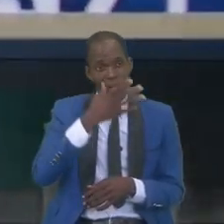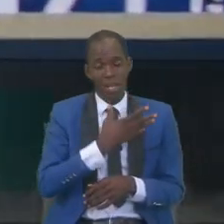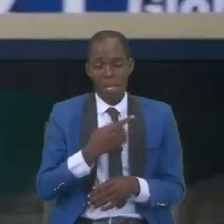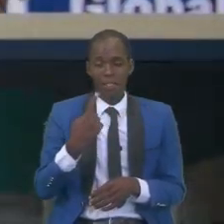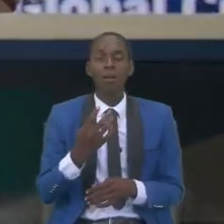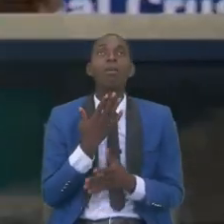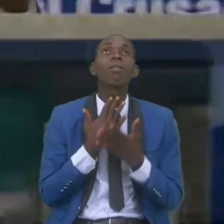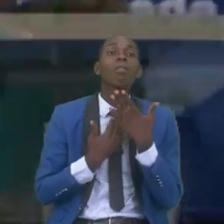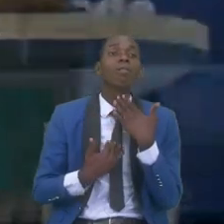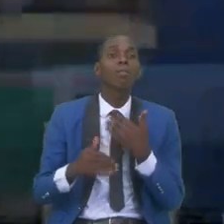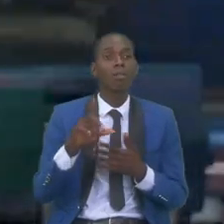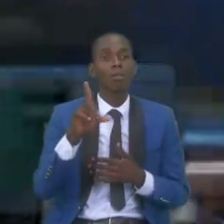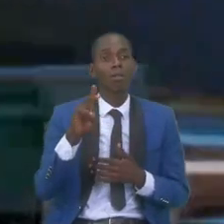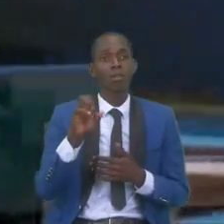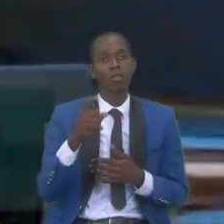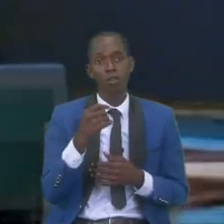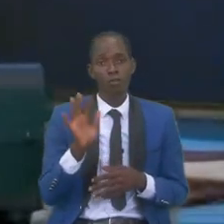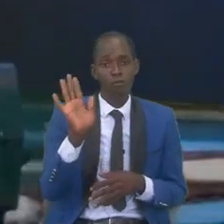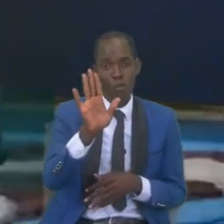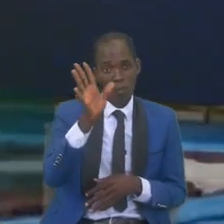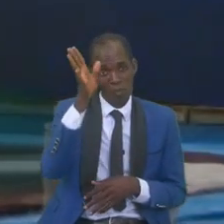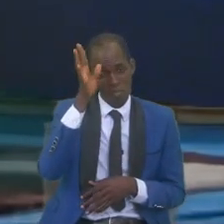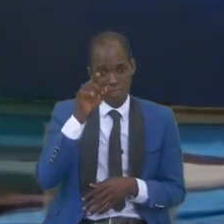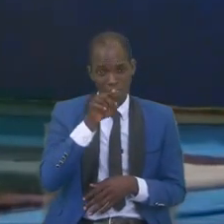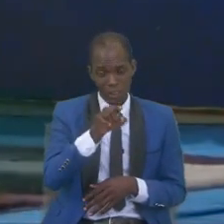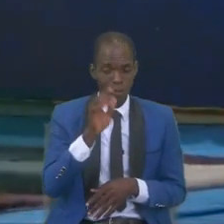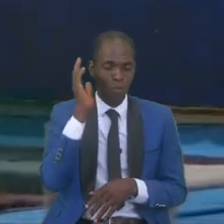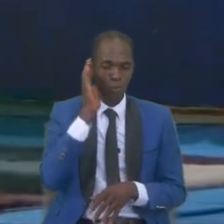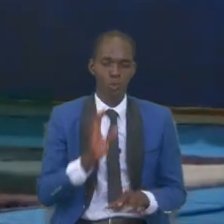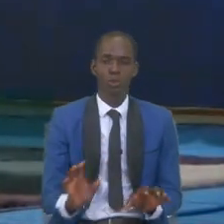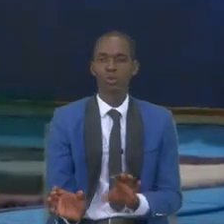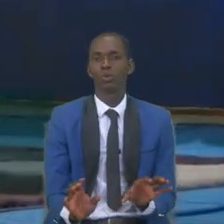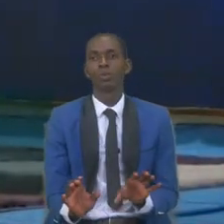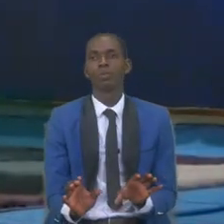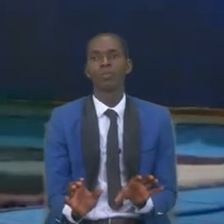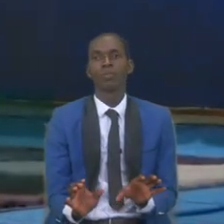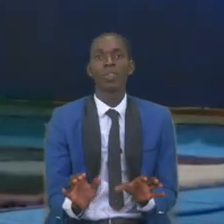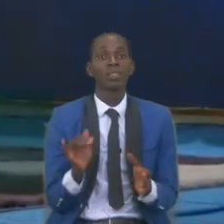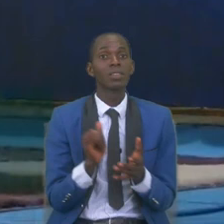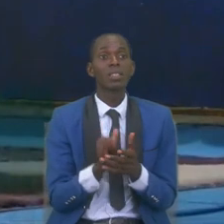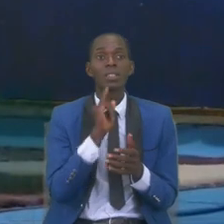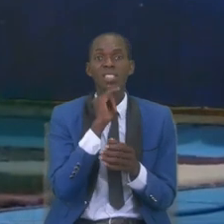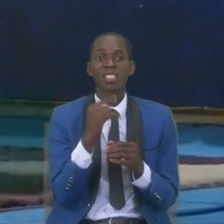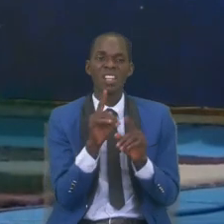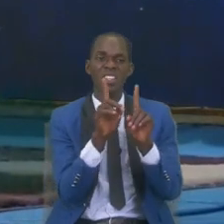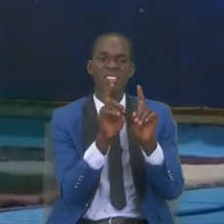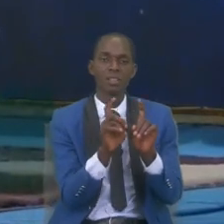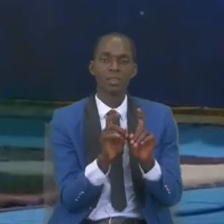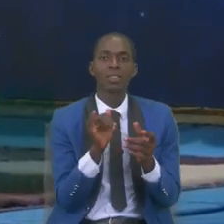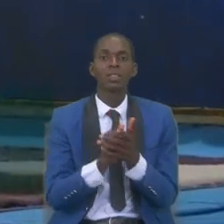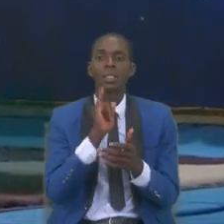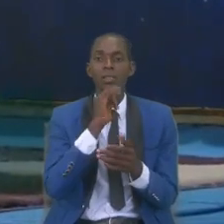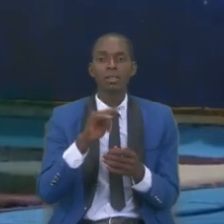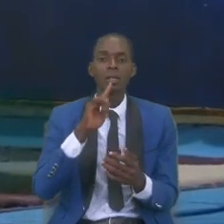of your father, ye will do. That's the test. That's the evidence.